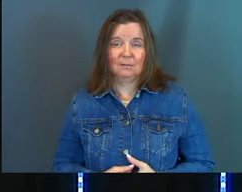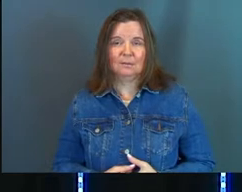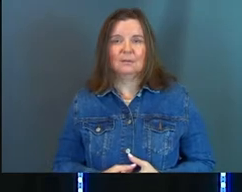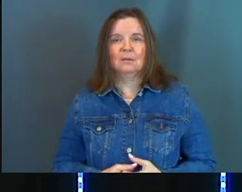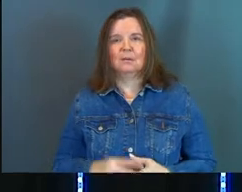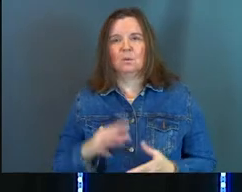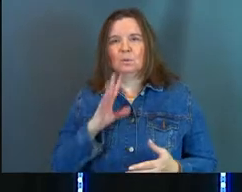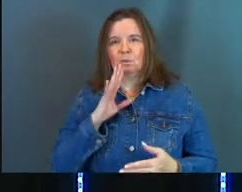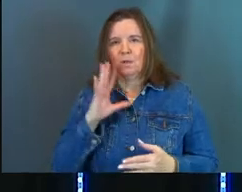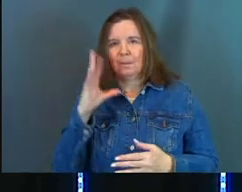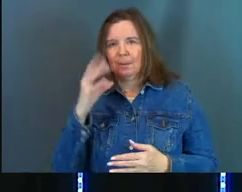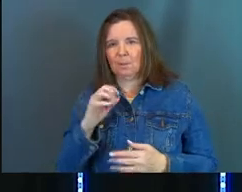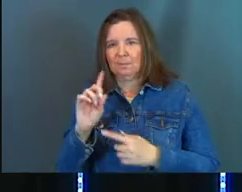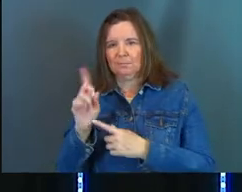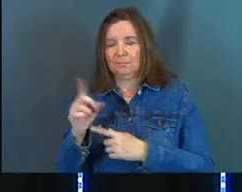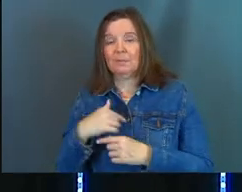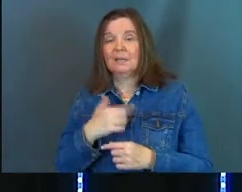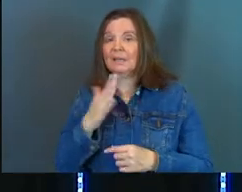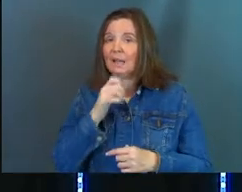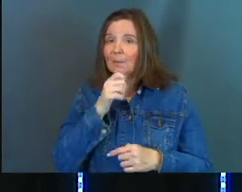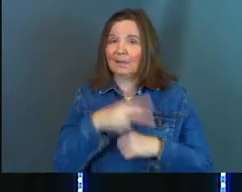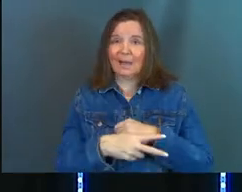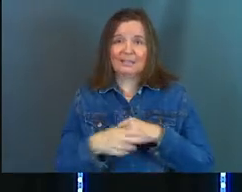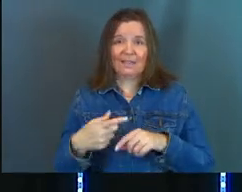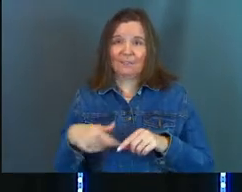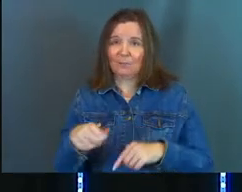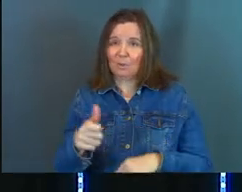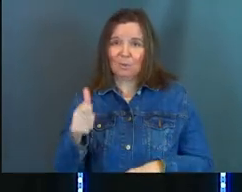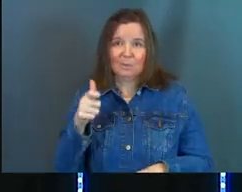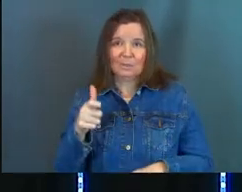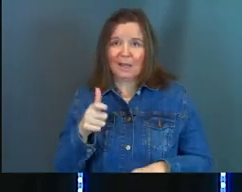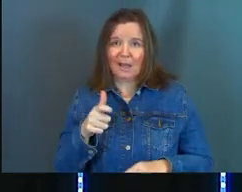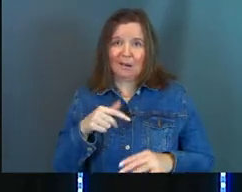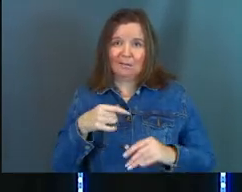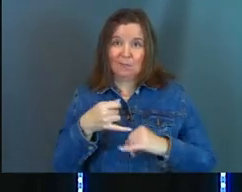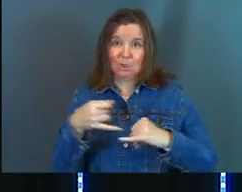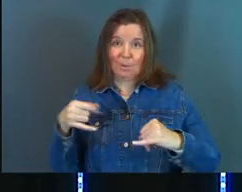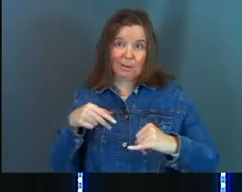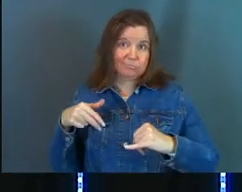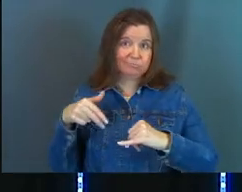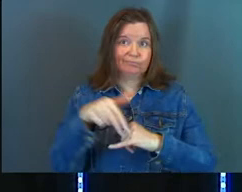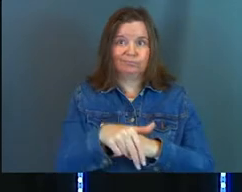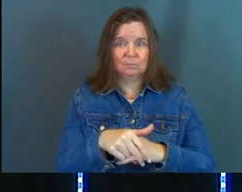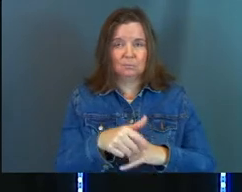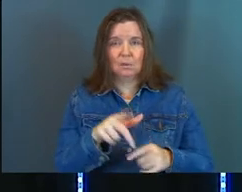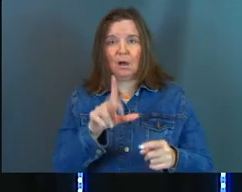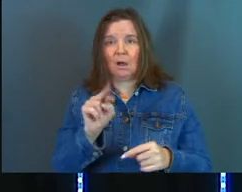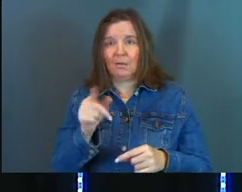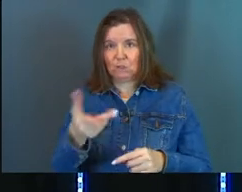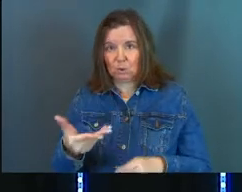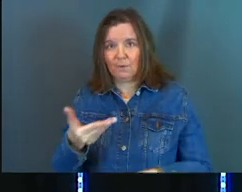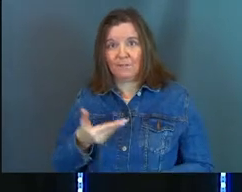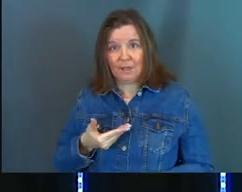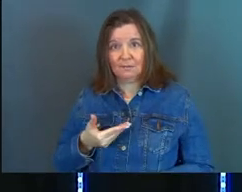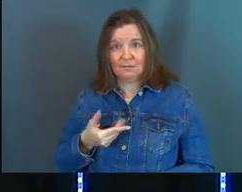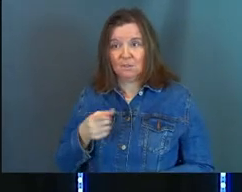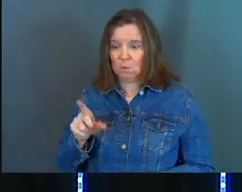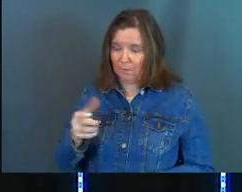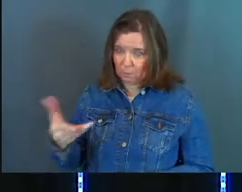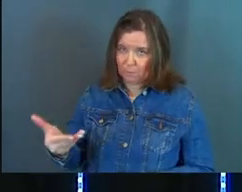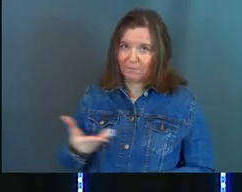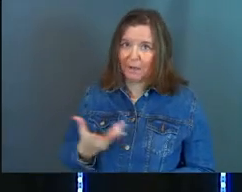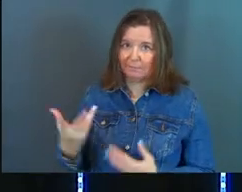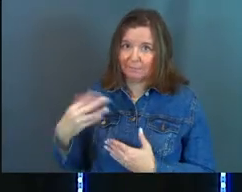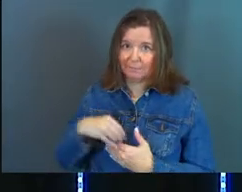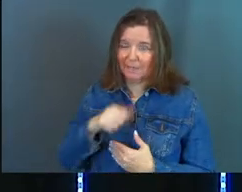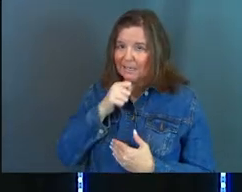We're going to get to beauty. God will not steal from you, and he will not trespass over your boundaries. You can invite him in,